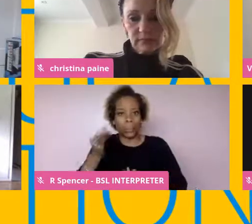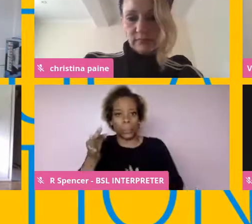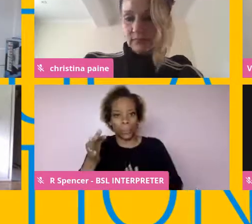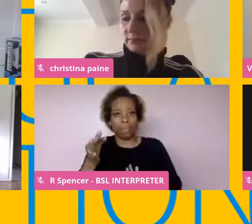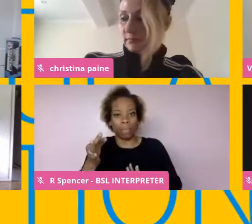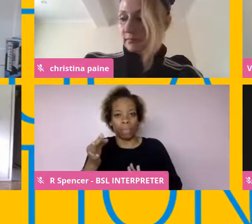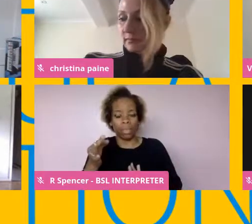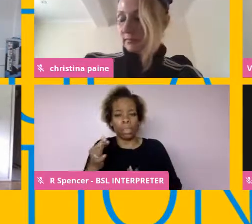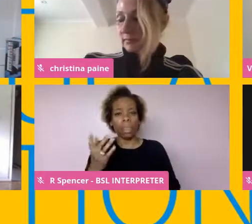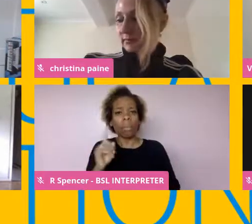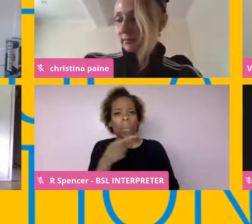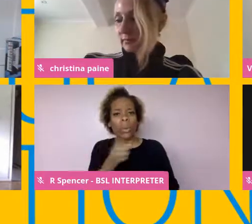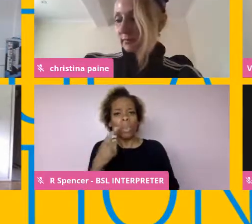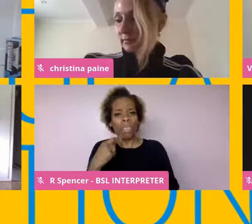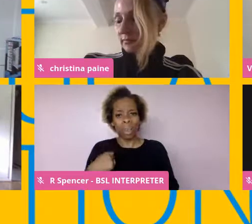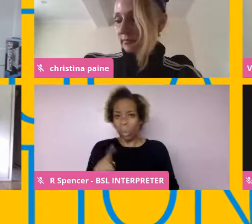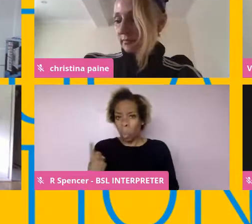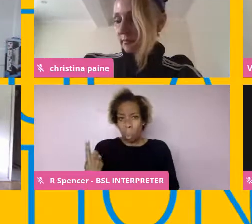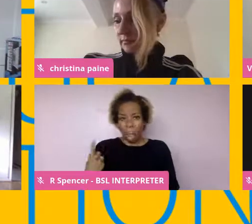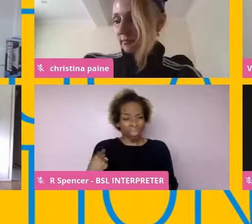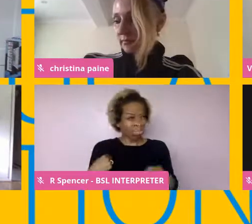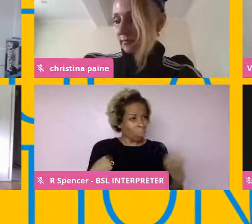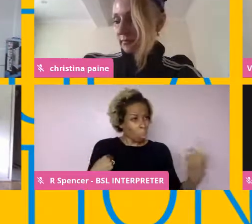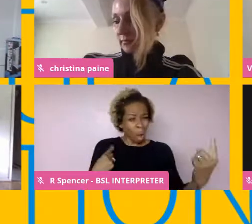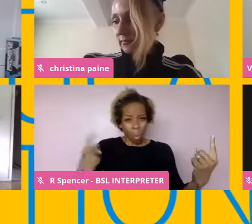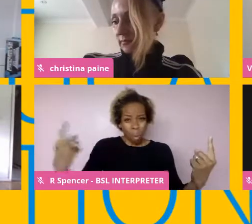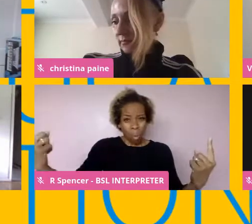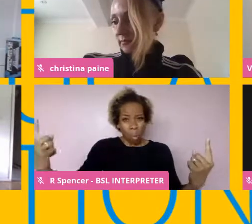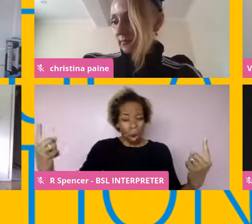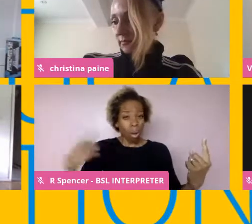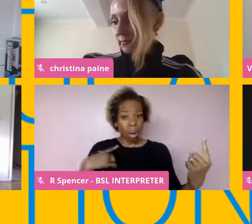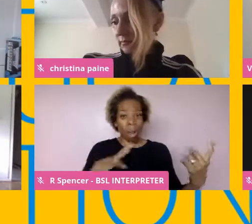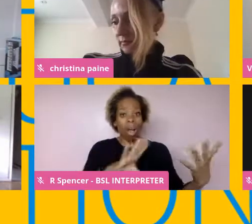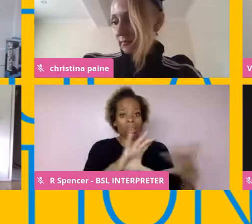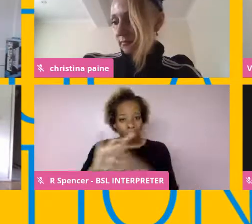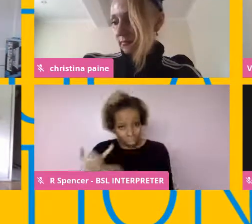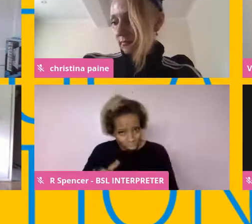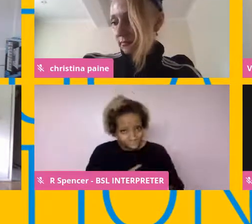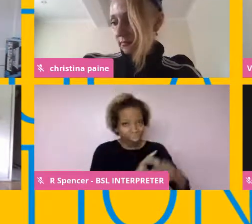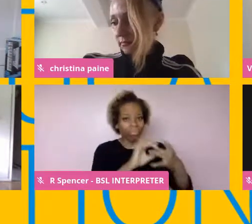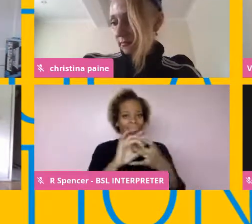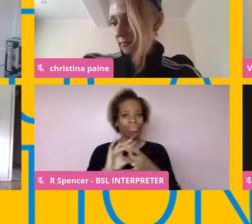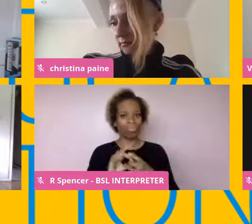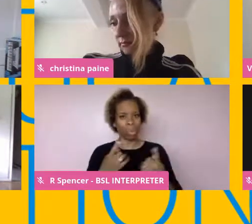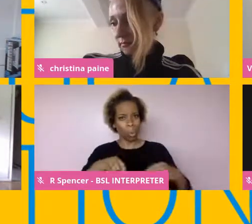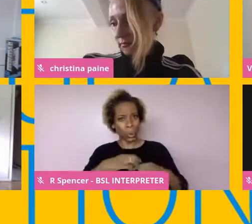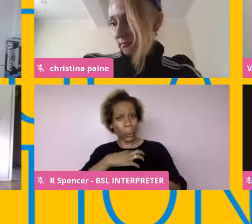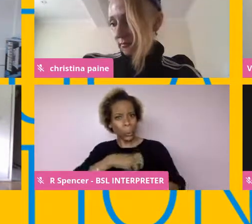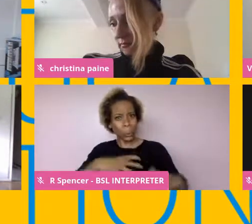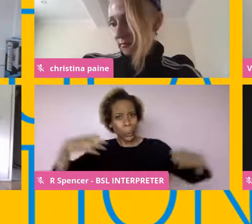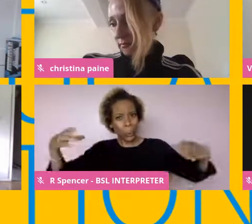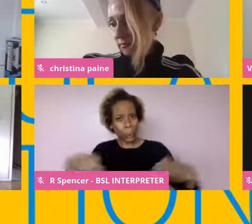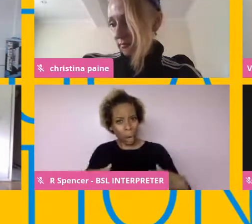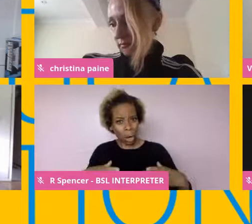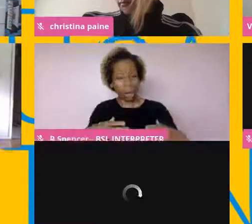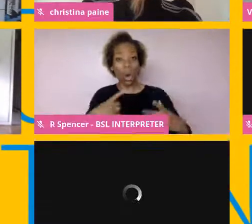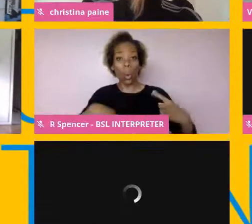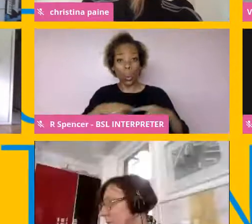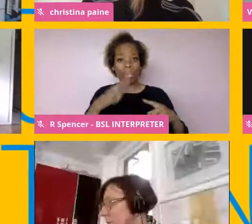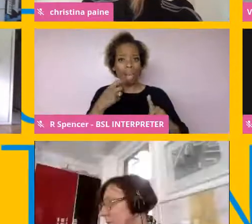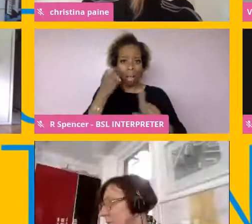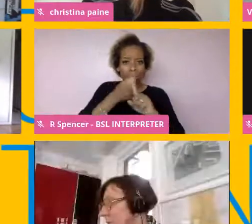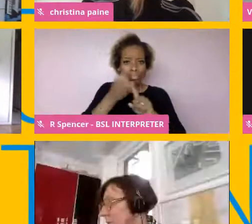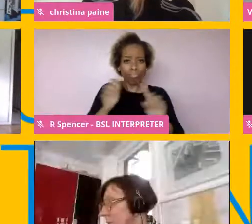one person, the whole point of being in this union is that we all do something, we all stick together, and we all make a great big noise together.